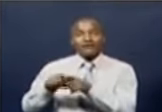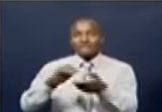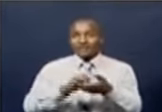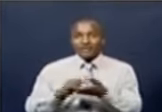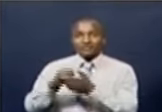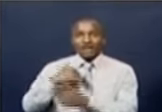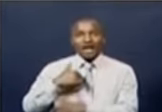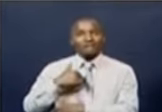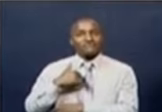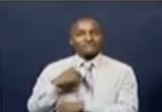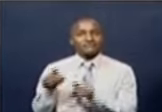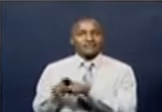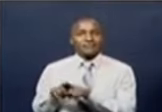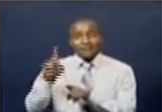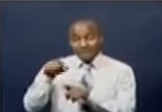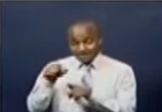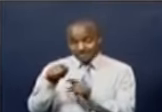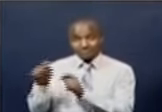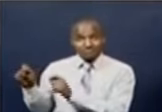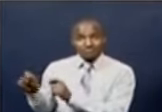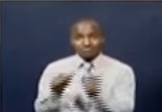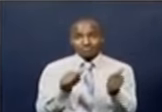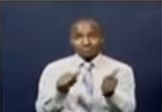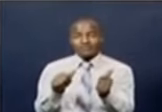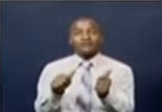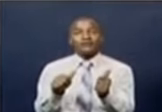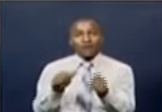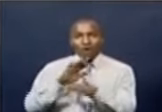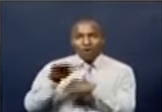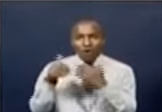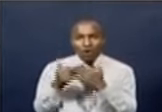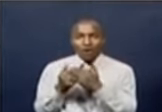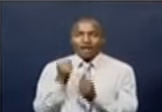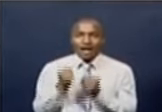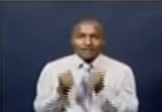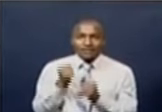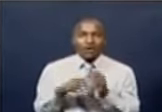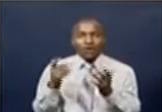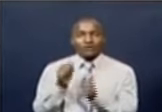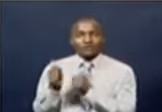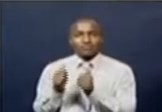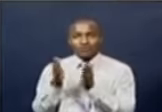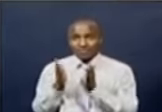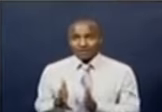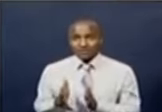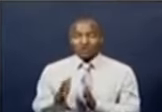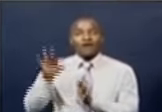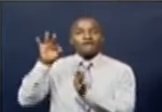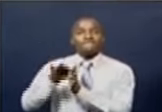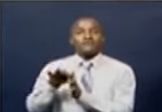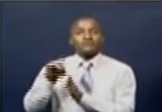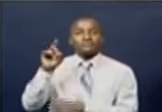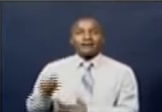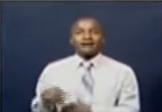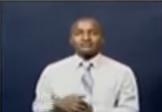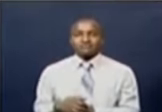So we need to remove that Section 2A and make sure that every athlete or every sportsman fought in all